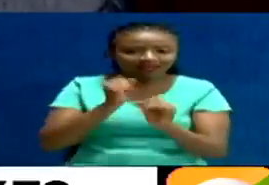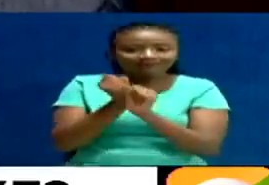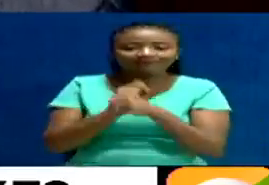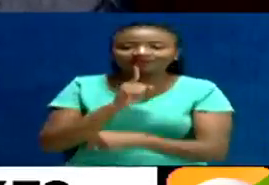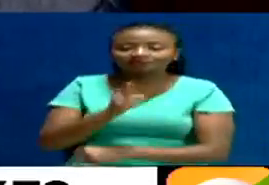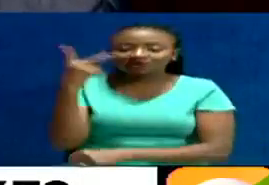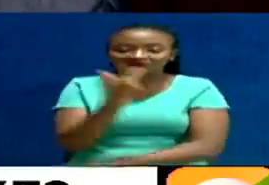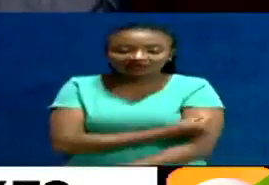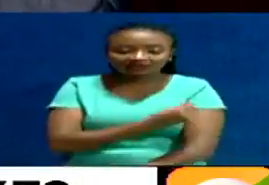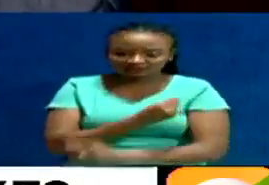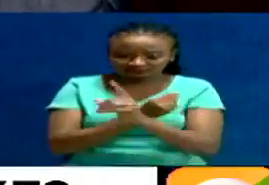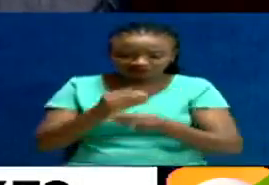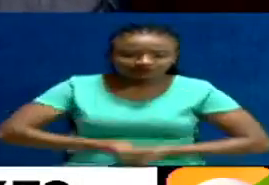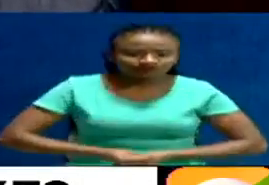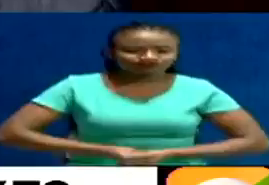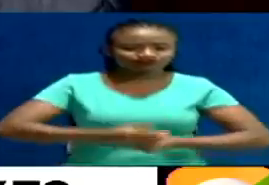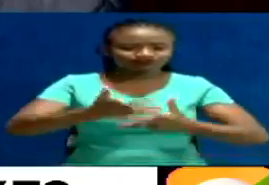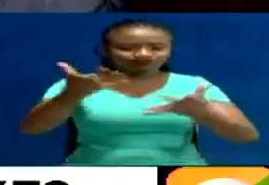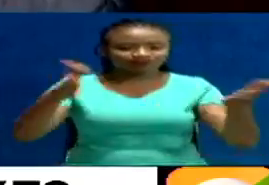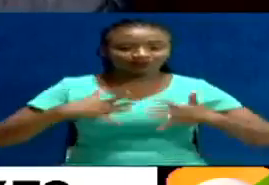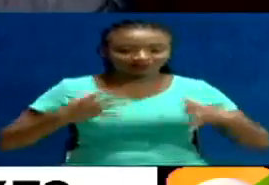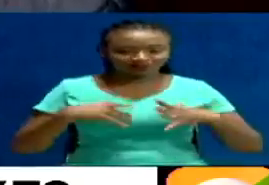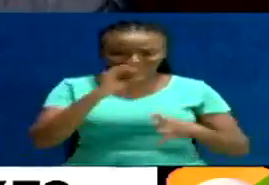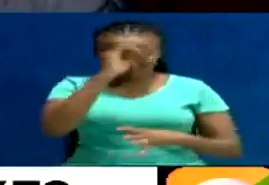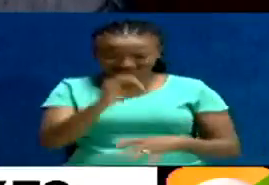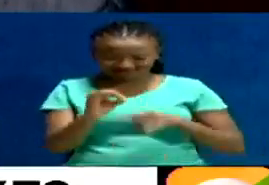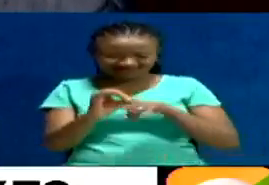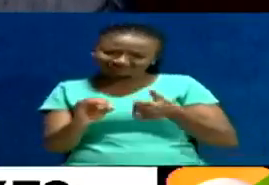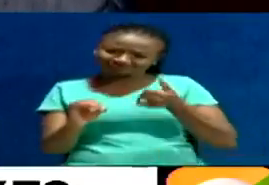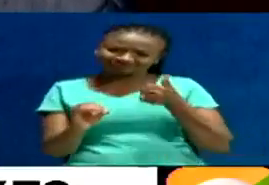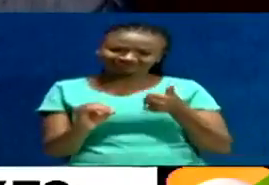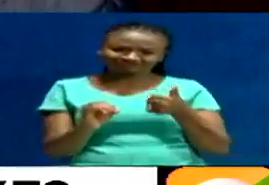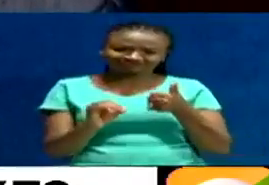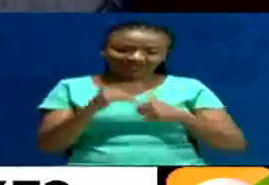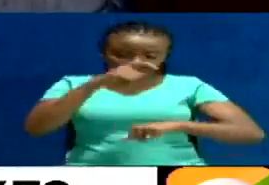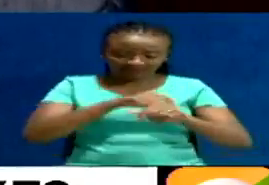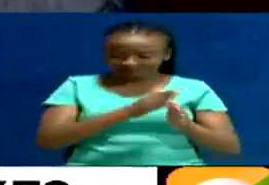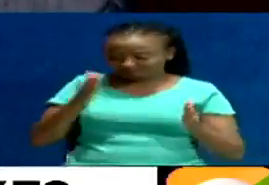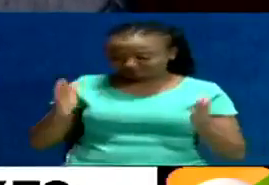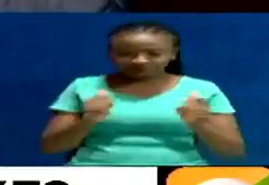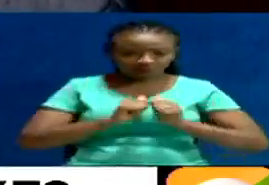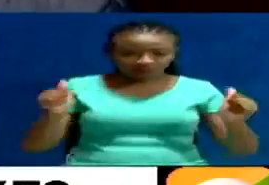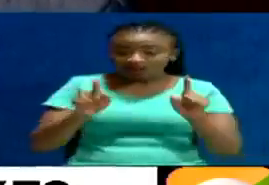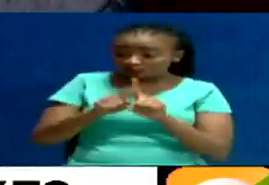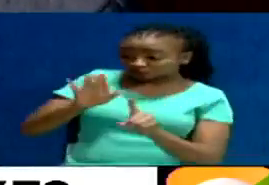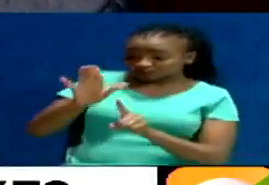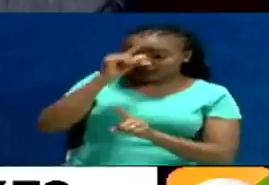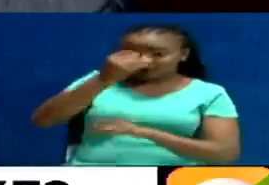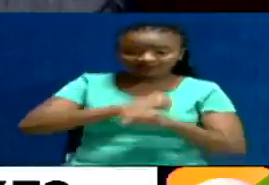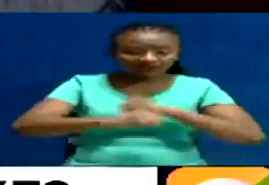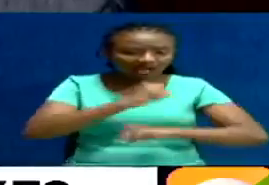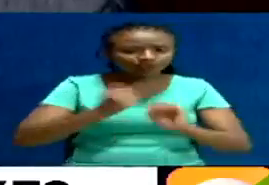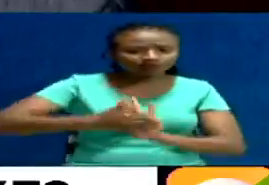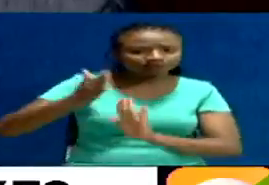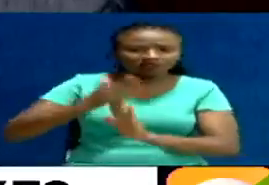reaches acceptable percentage of the population of Kenya within the period required, and to move with speed and